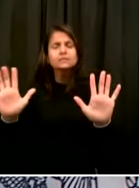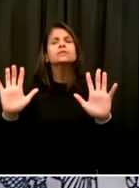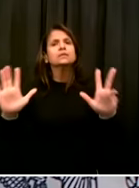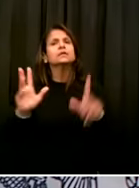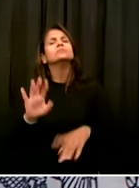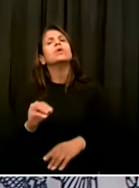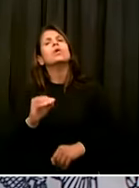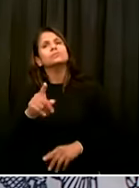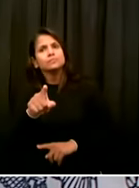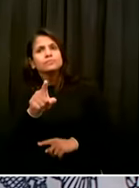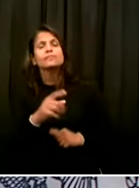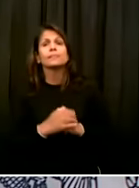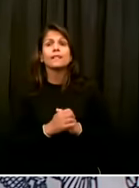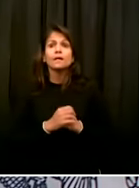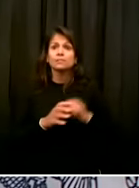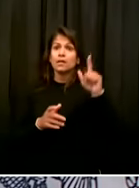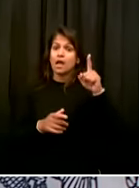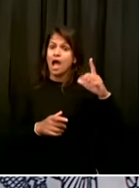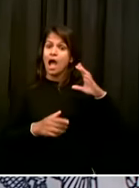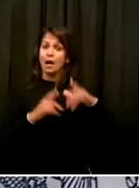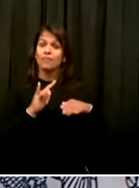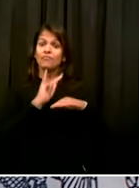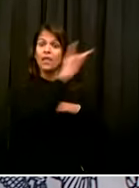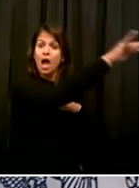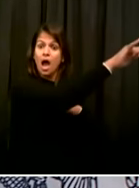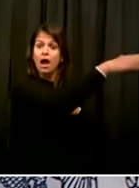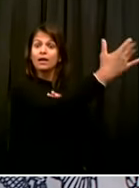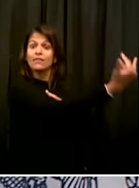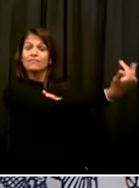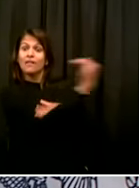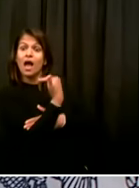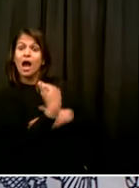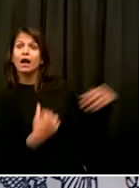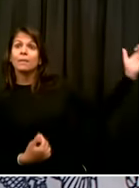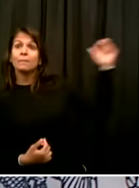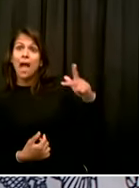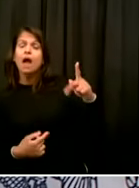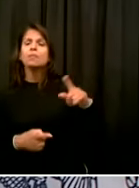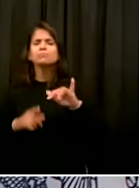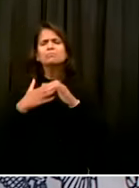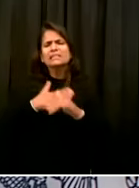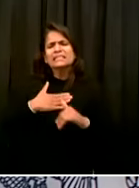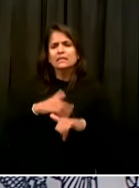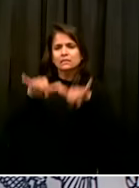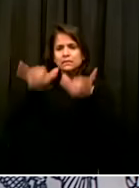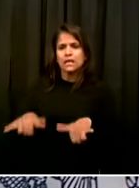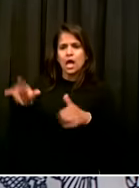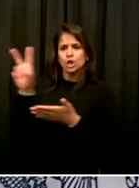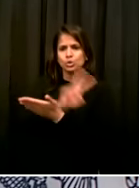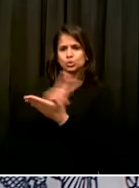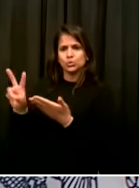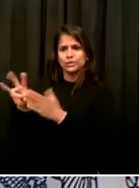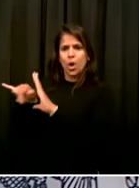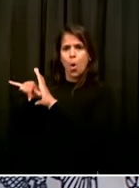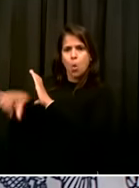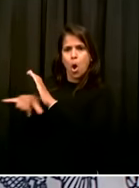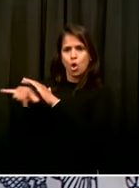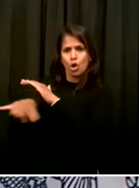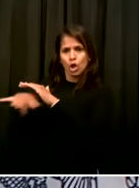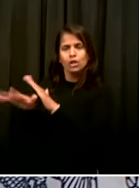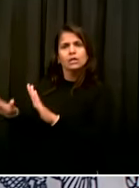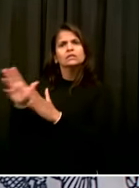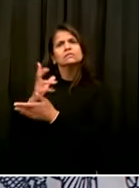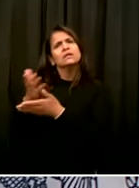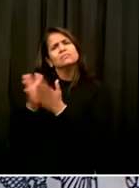Yorkers who travel and come back, and we're obviously focused on folks who come in from outside New York City. For whatever reason,